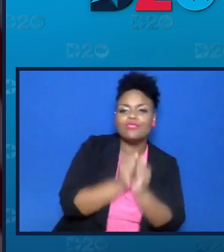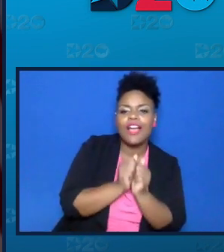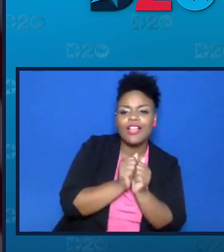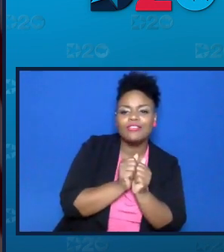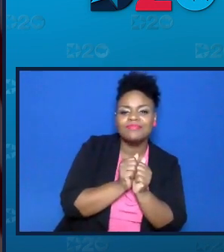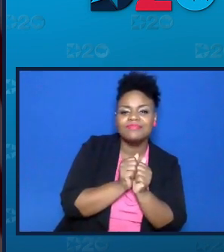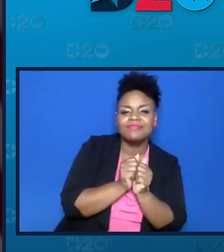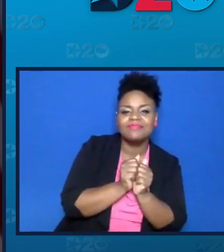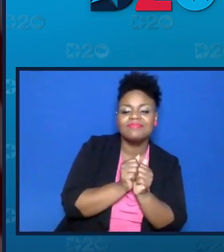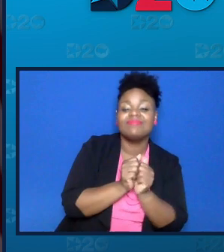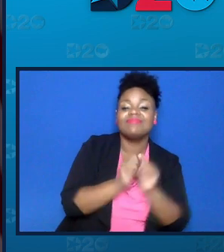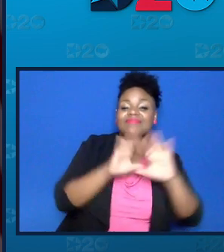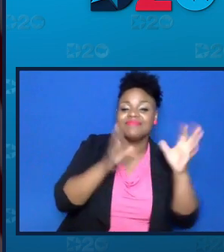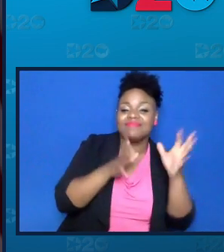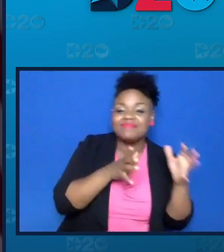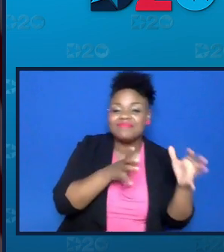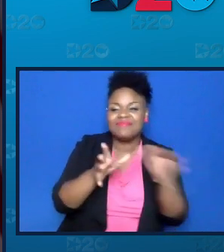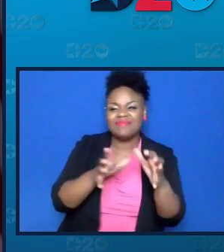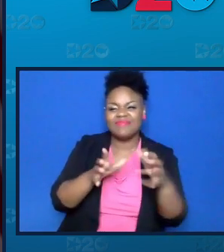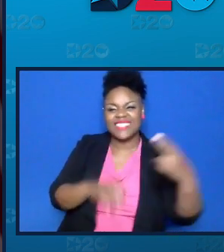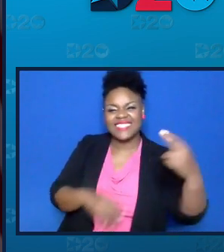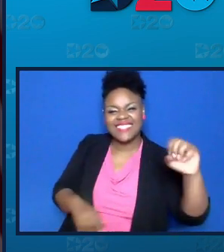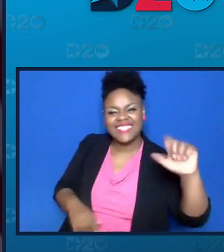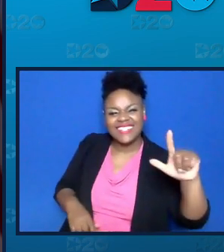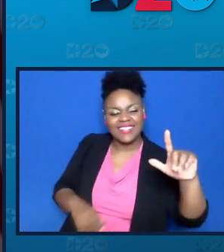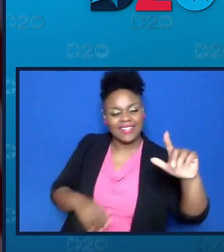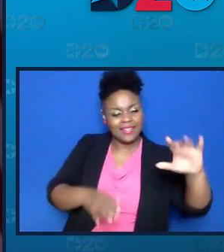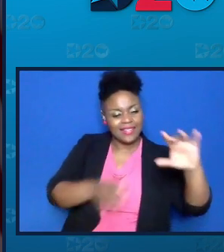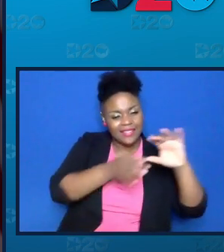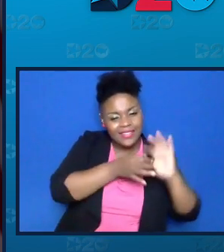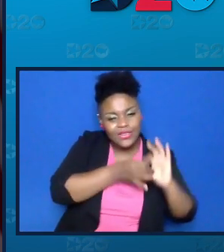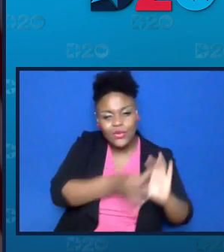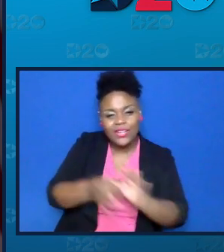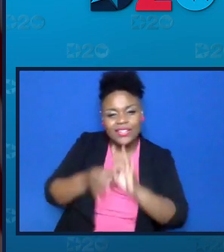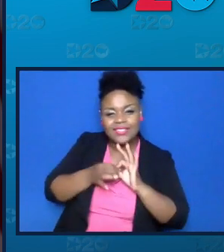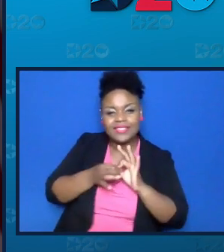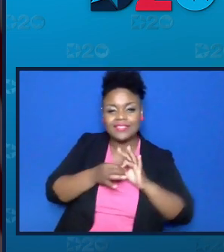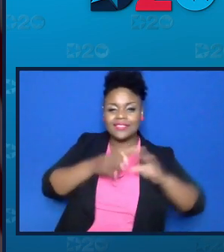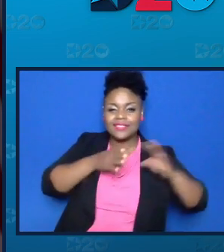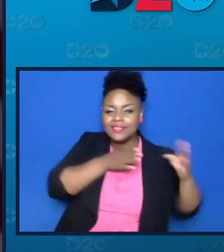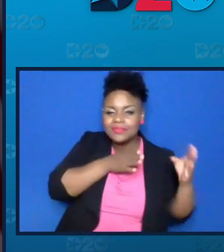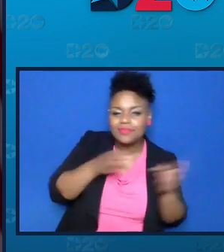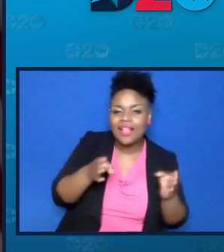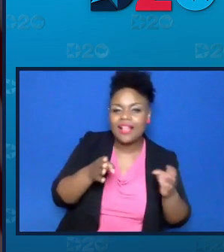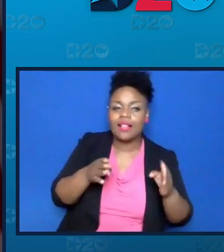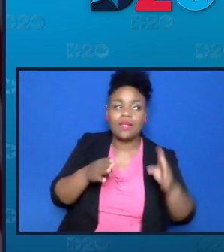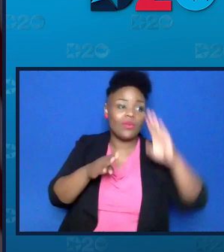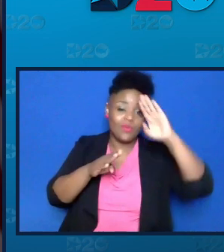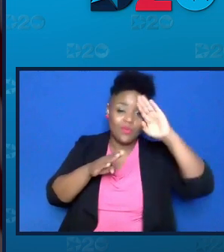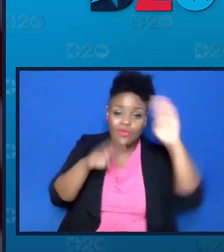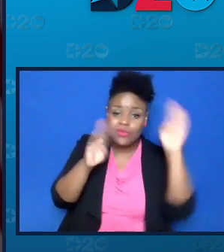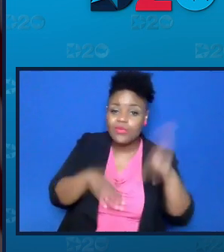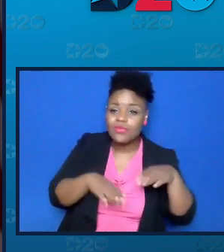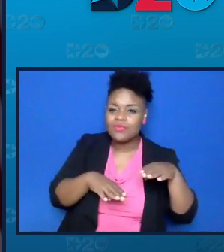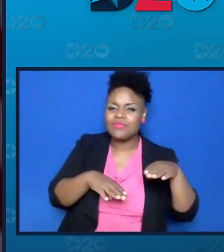to reform, to unite, a path of hope and light. This is a life-changing